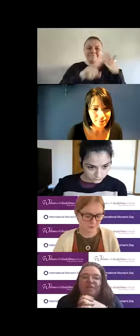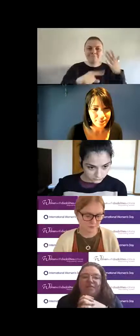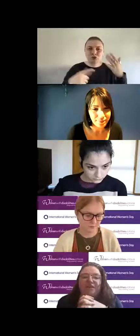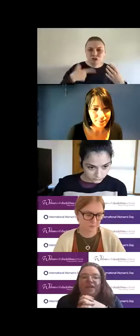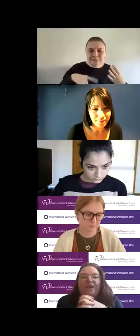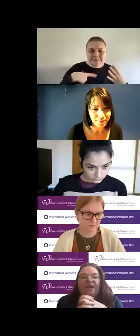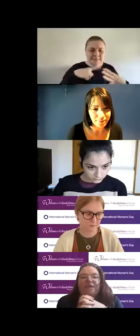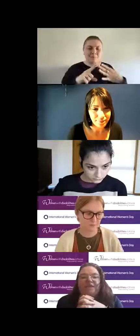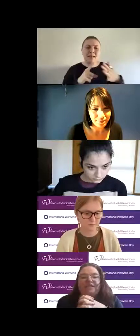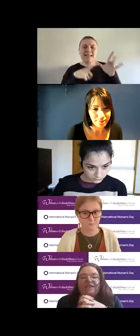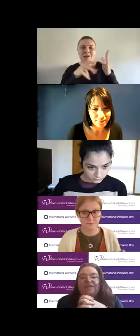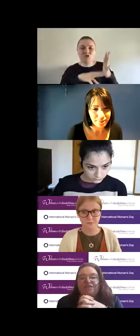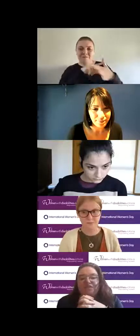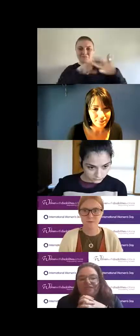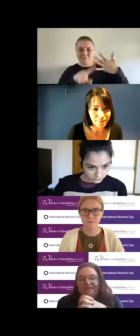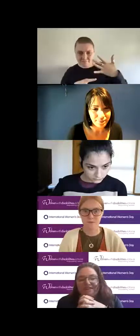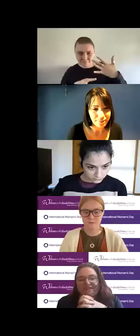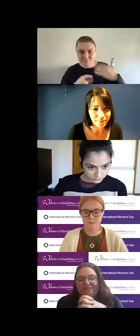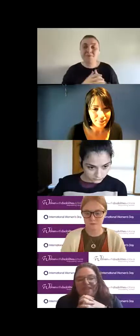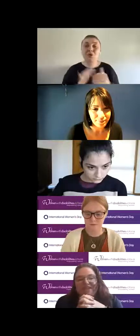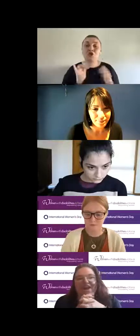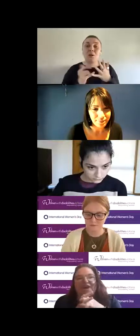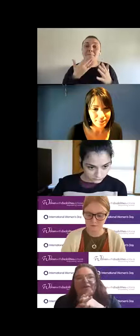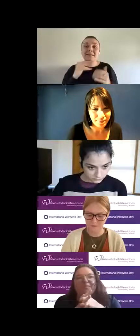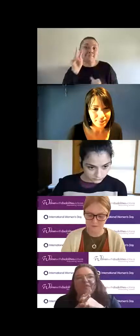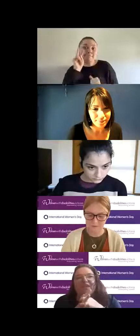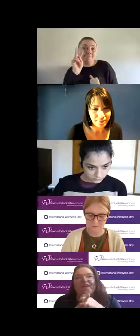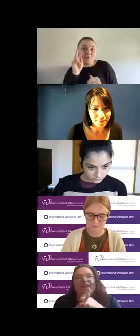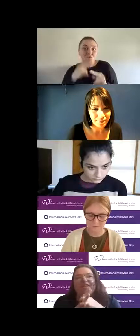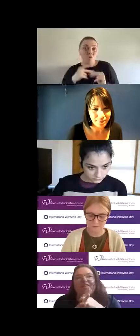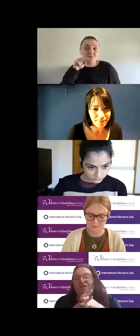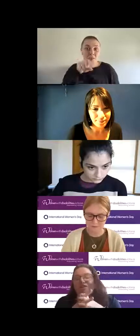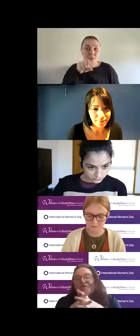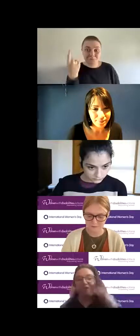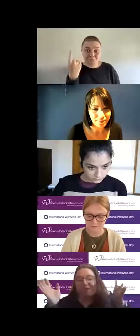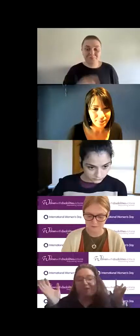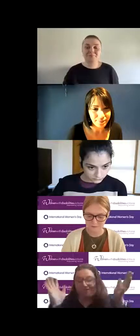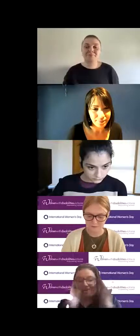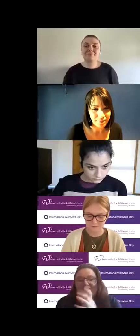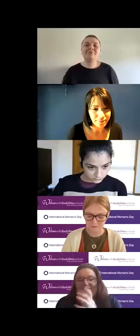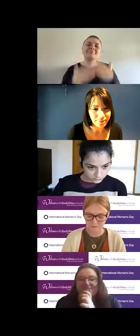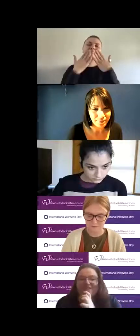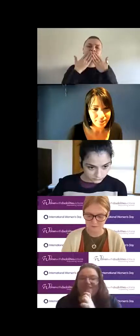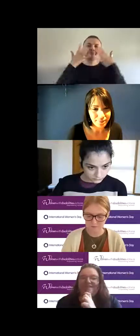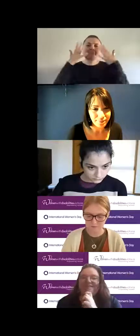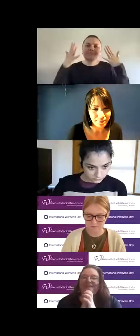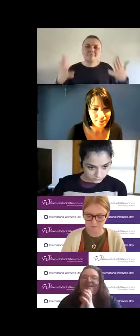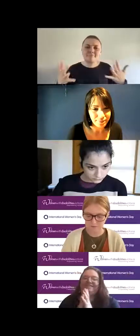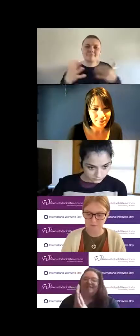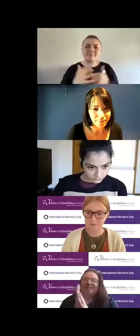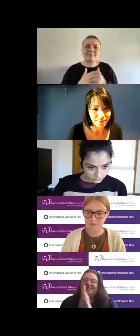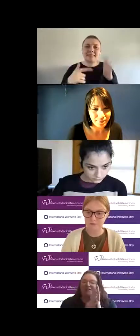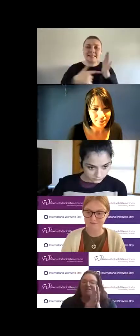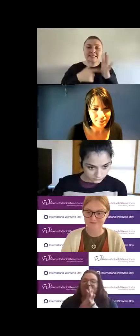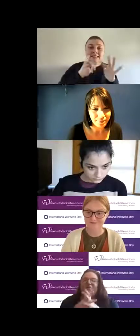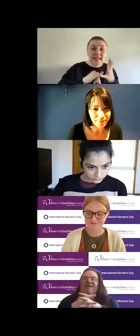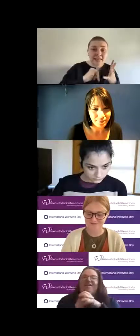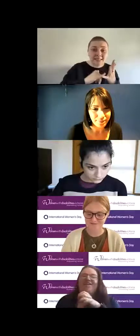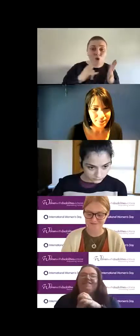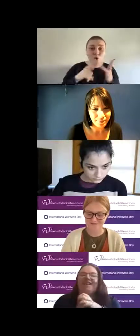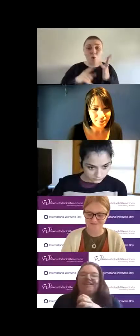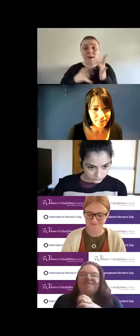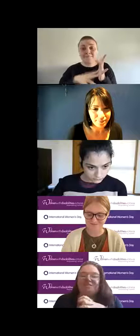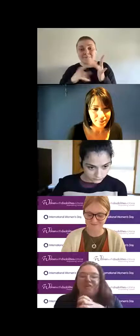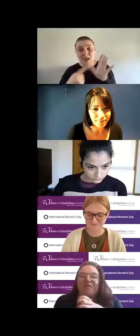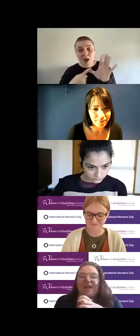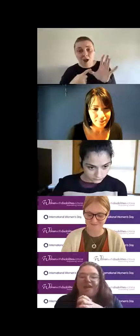So stay tuned for that. Thank you so much, Tess and Olivia, for